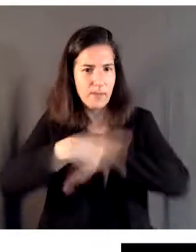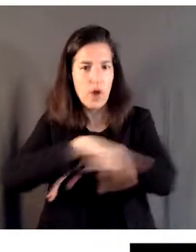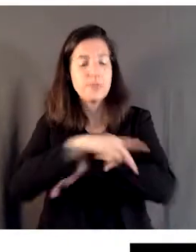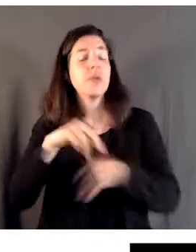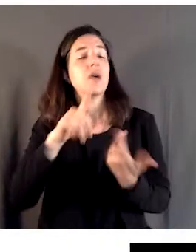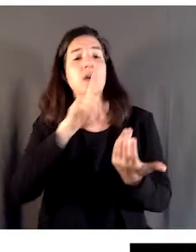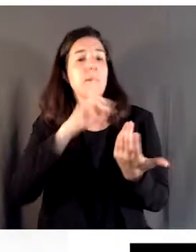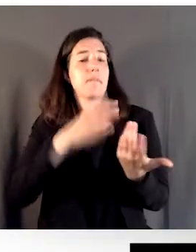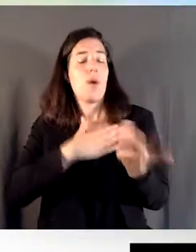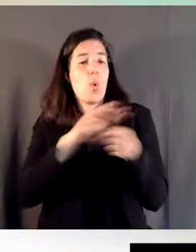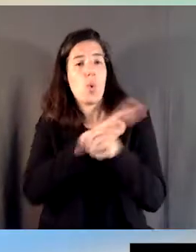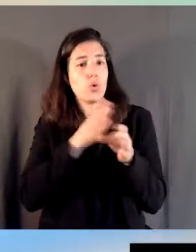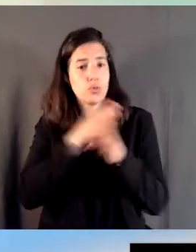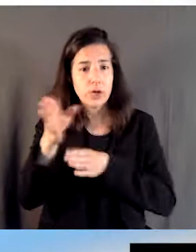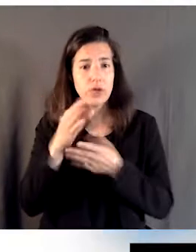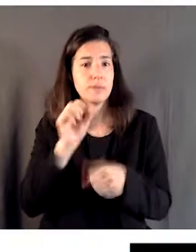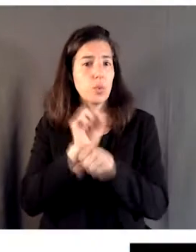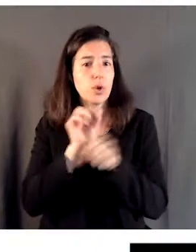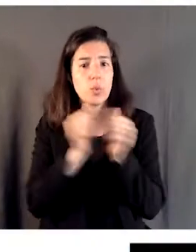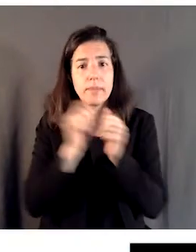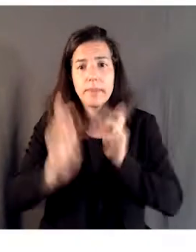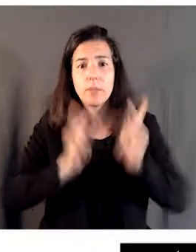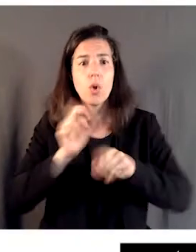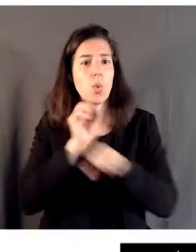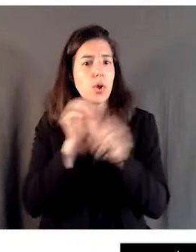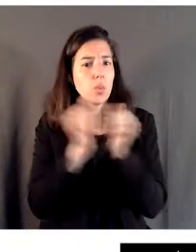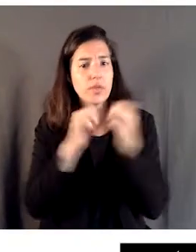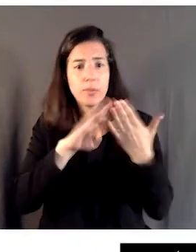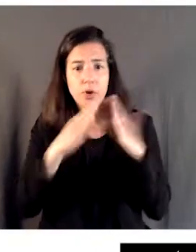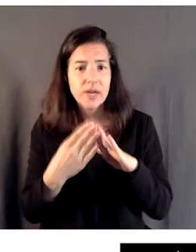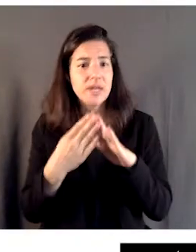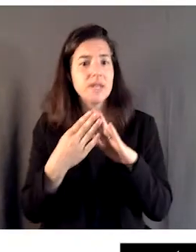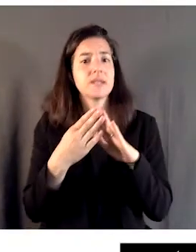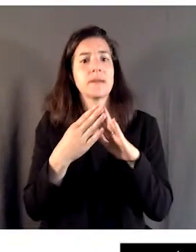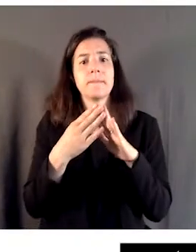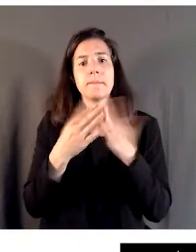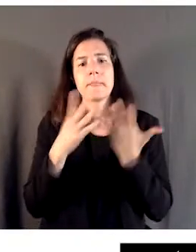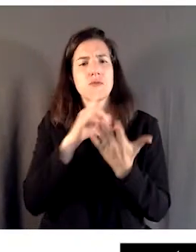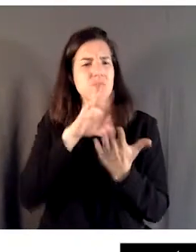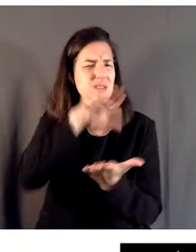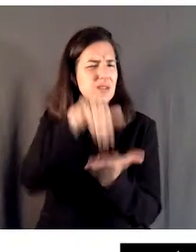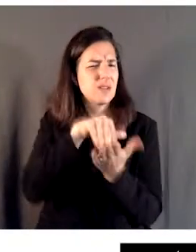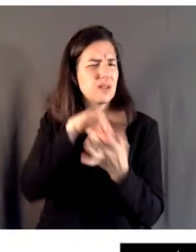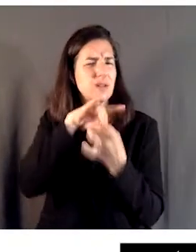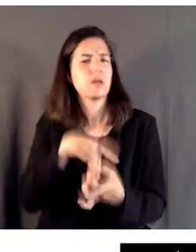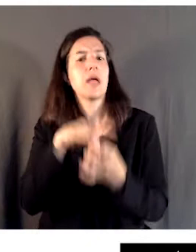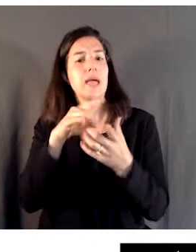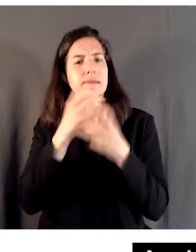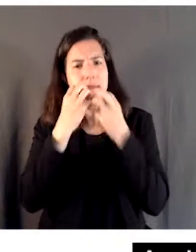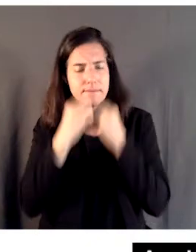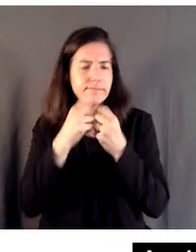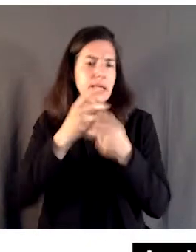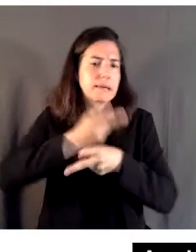working with people, has been working with communities, and centered around caring and mainly social